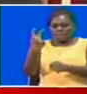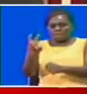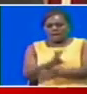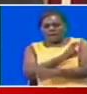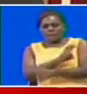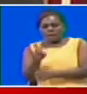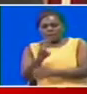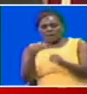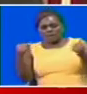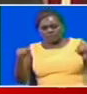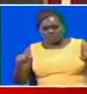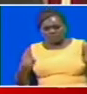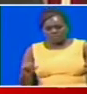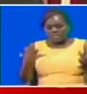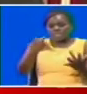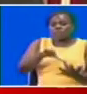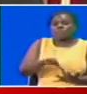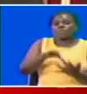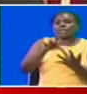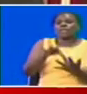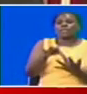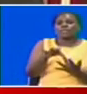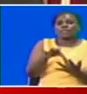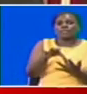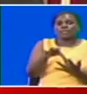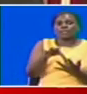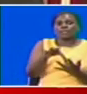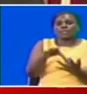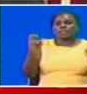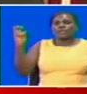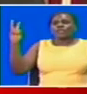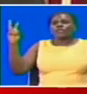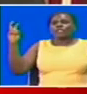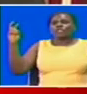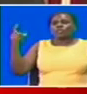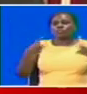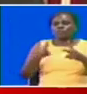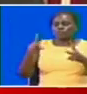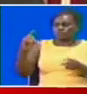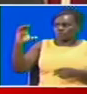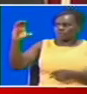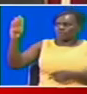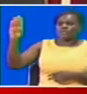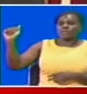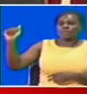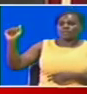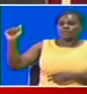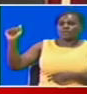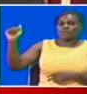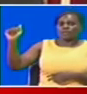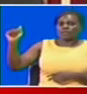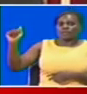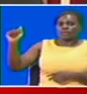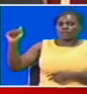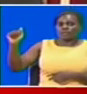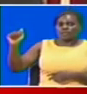the implementation, and particularly the matter that brought this strike, which is the CBA, which we shall